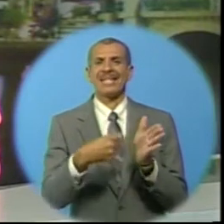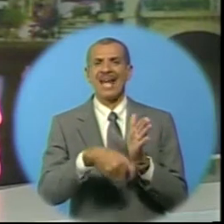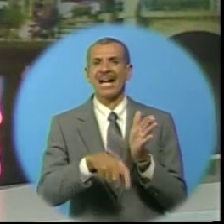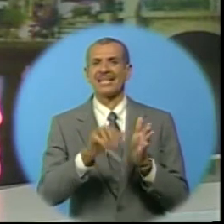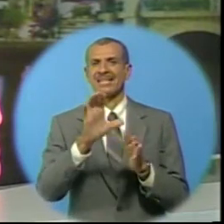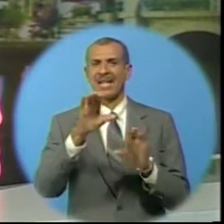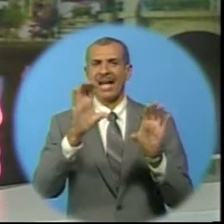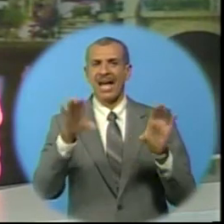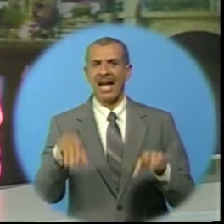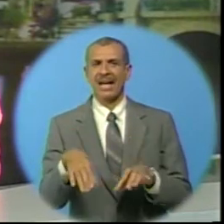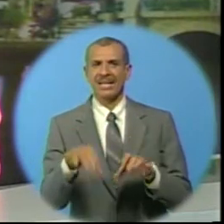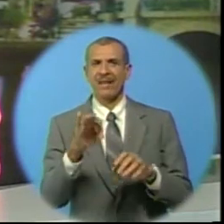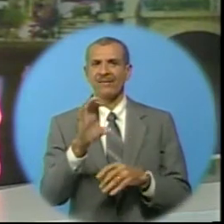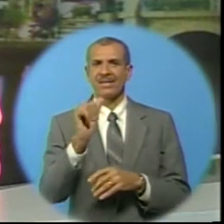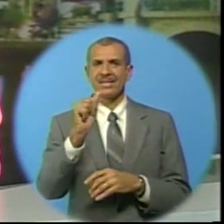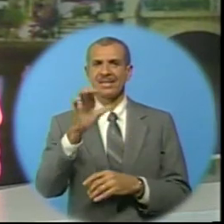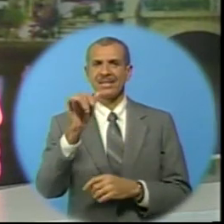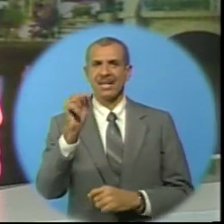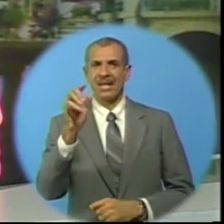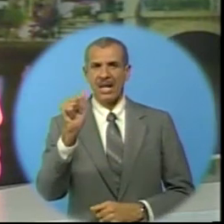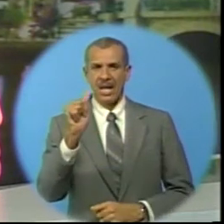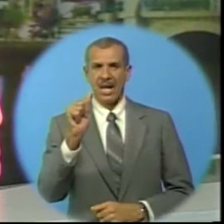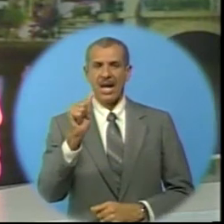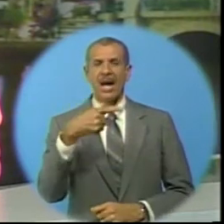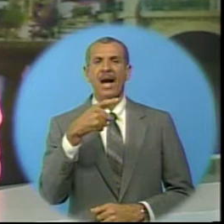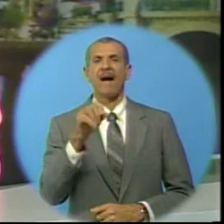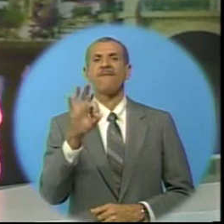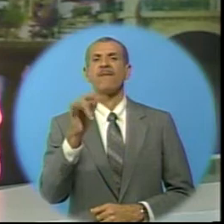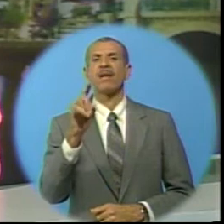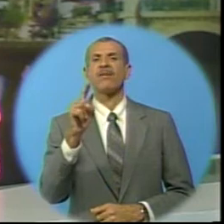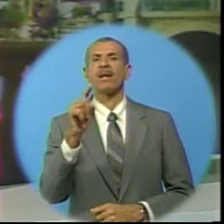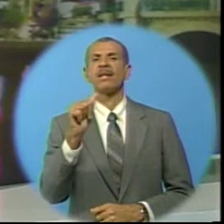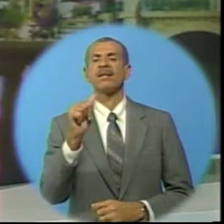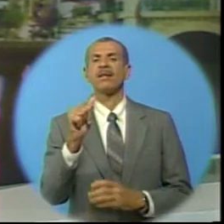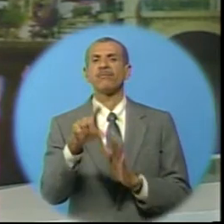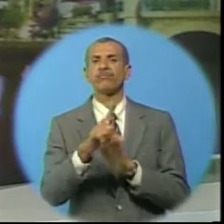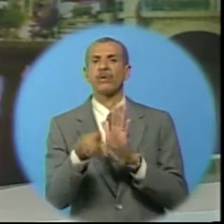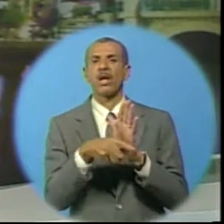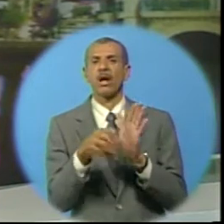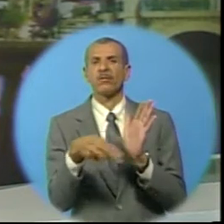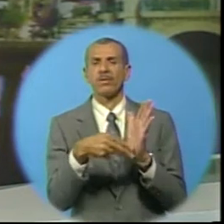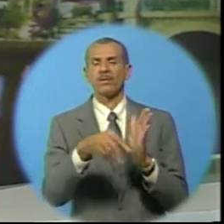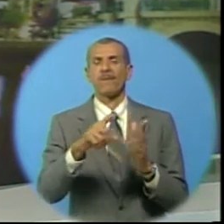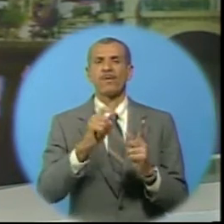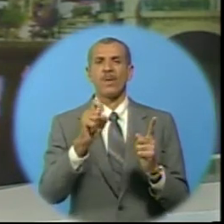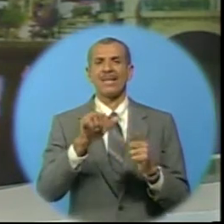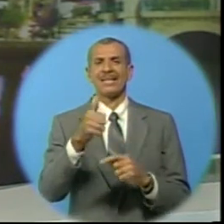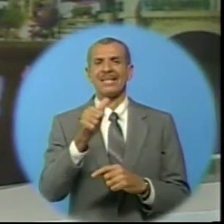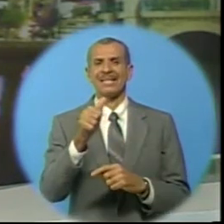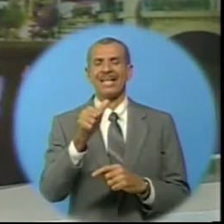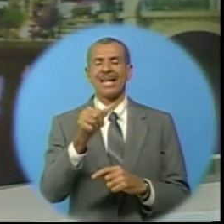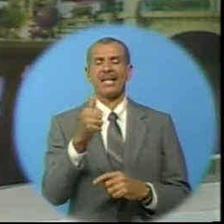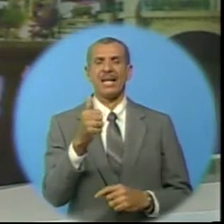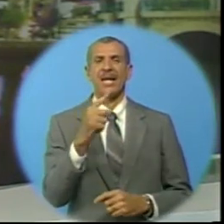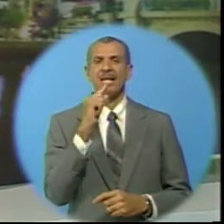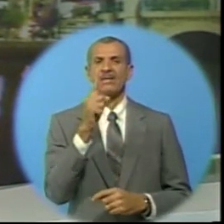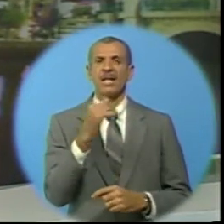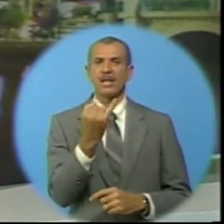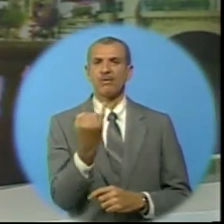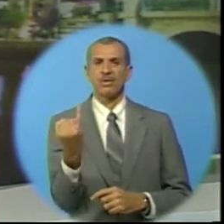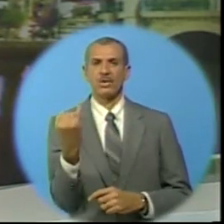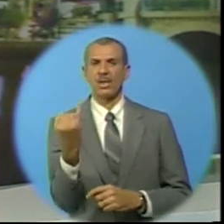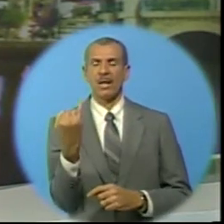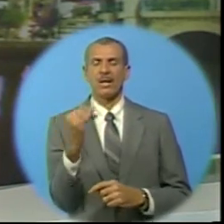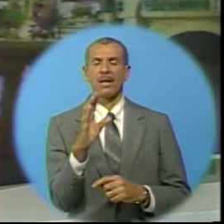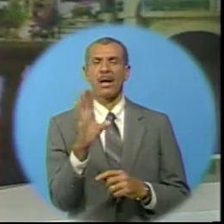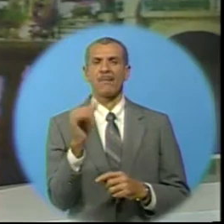Act, or FATCA. FATCA, a federal statute enacted in 2010, requires United States entities and individuals to report